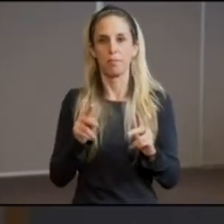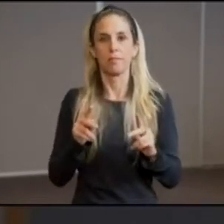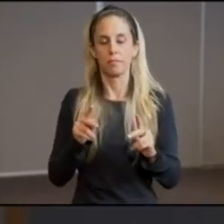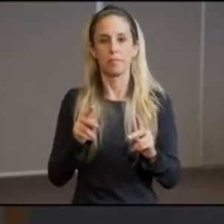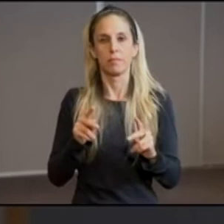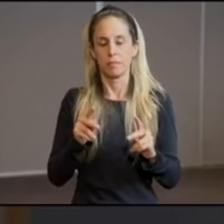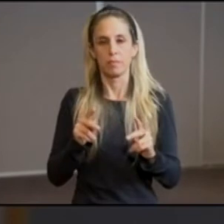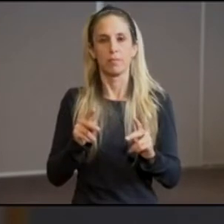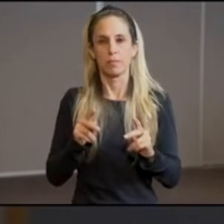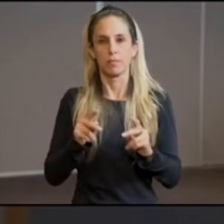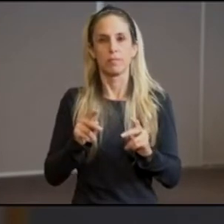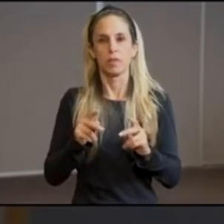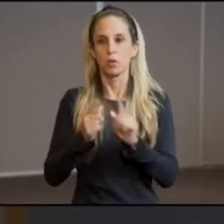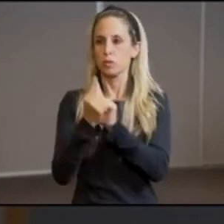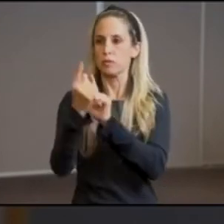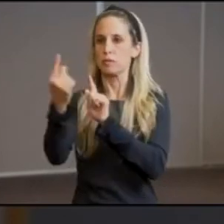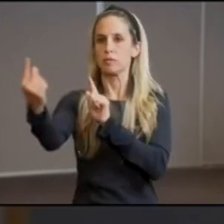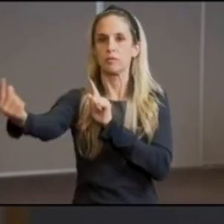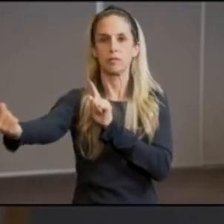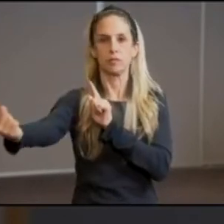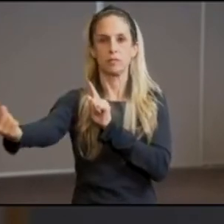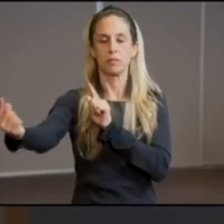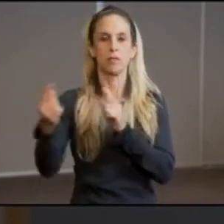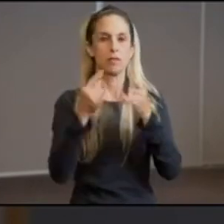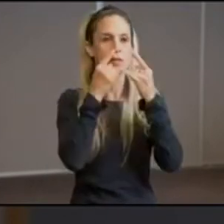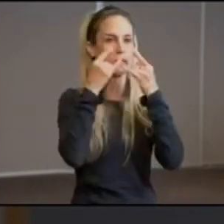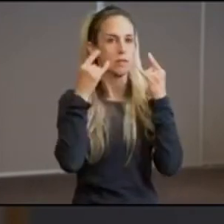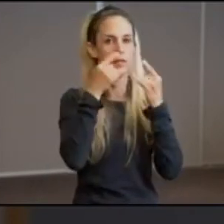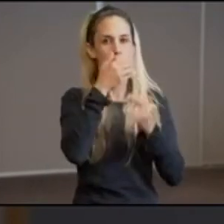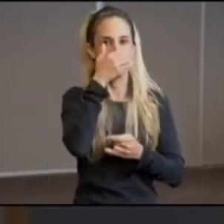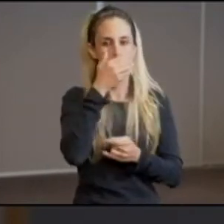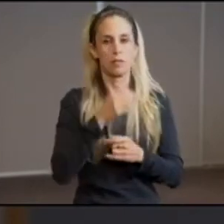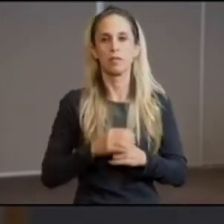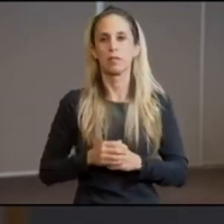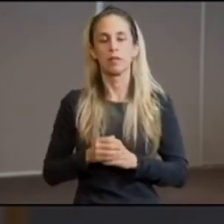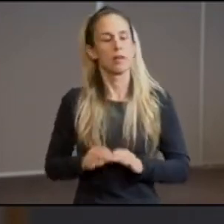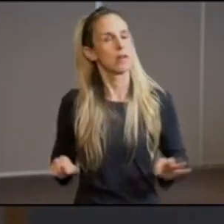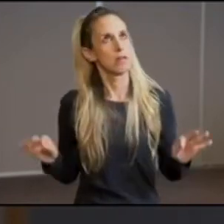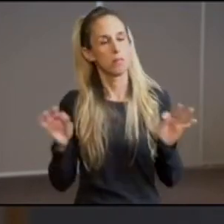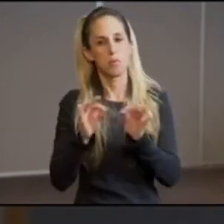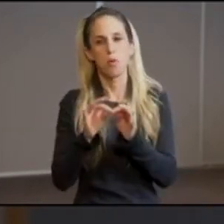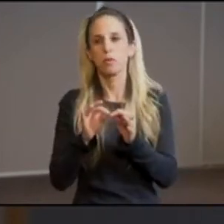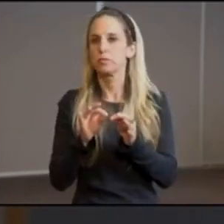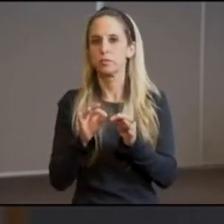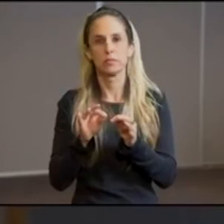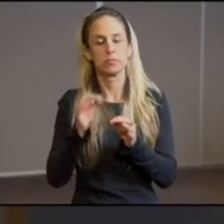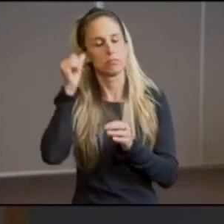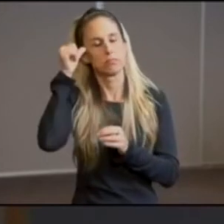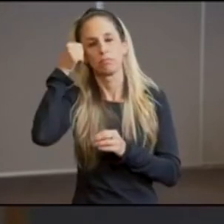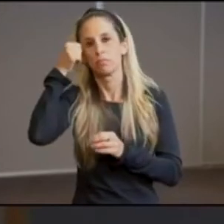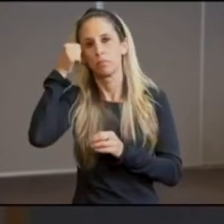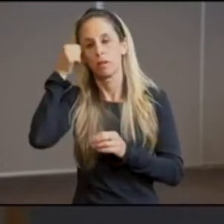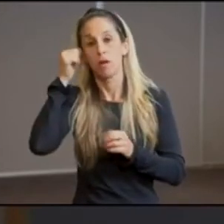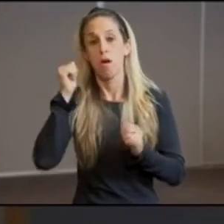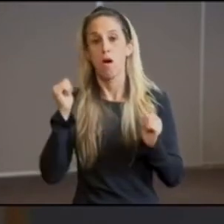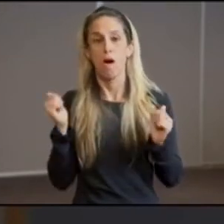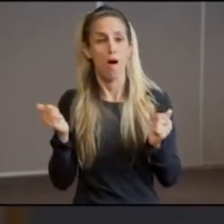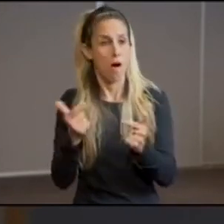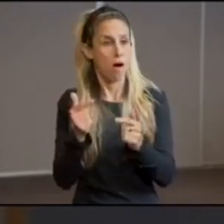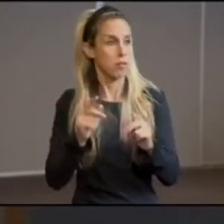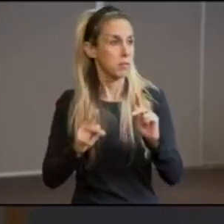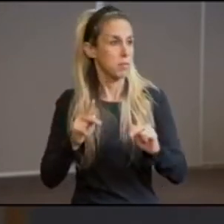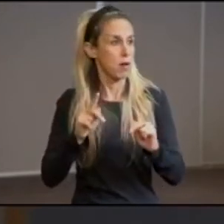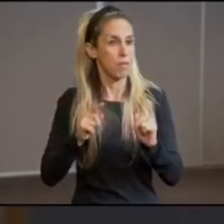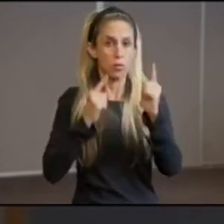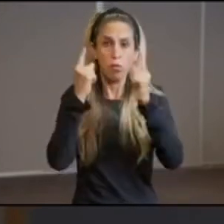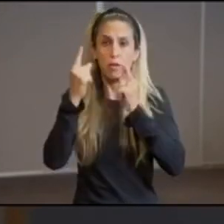You keep a distance. You wear a face covering. Super important. Every single one of us needs to think